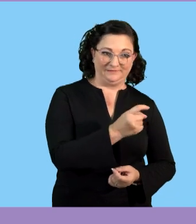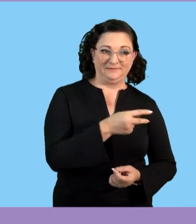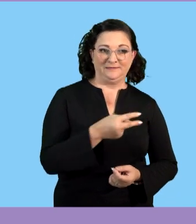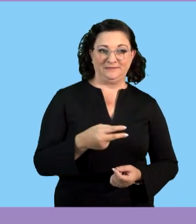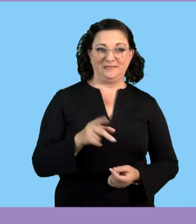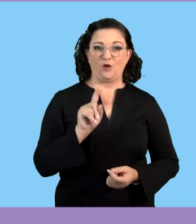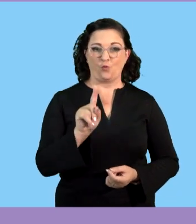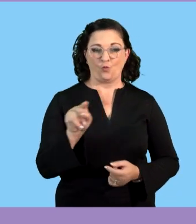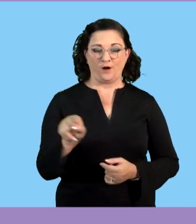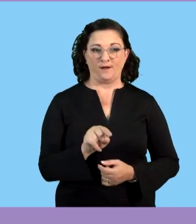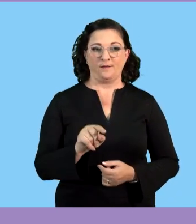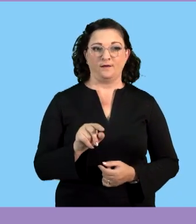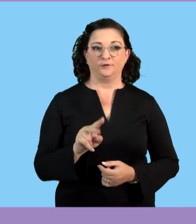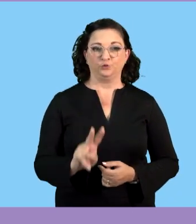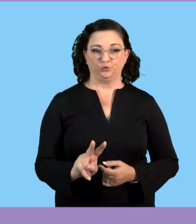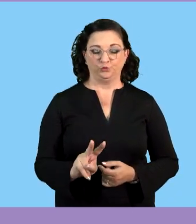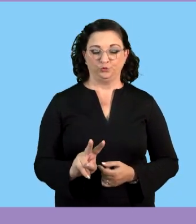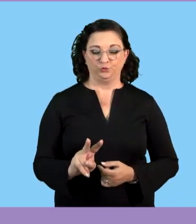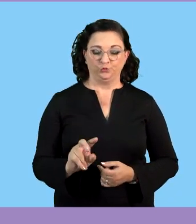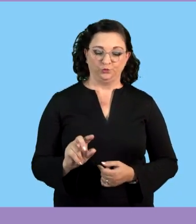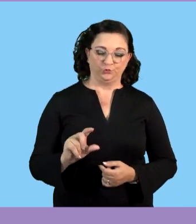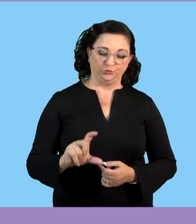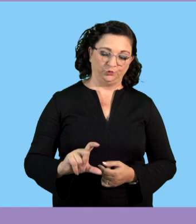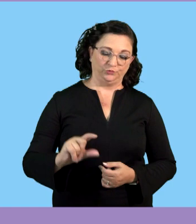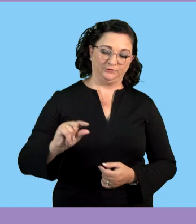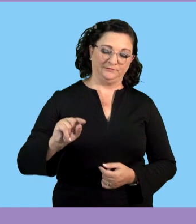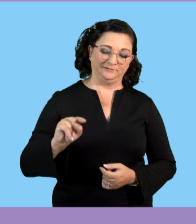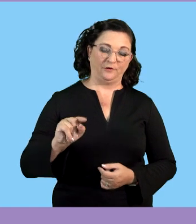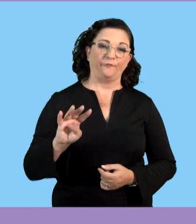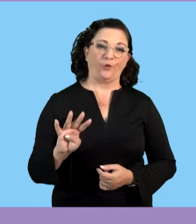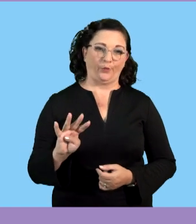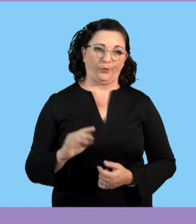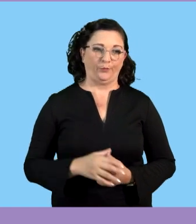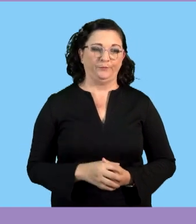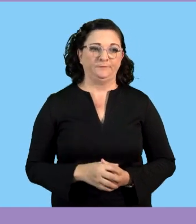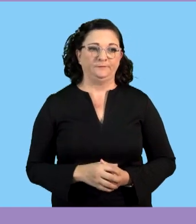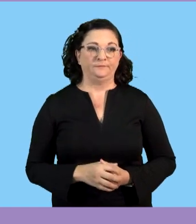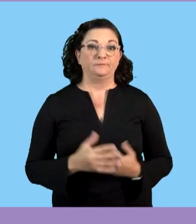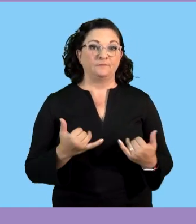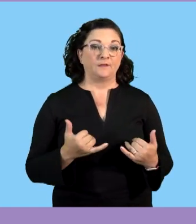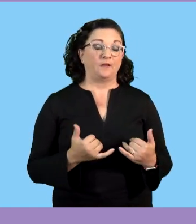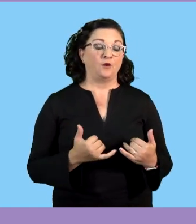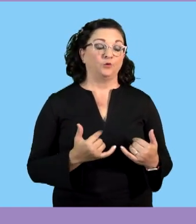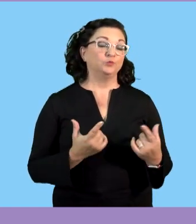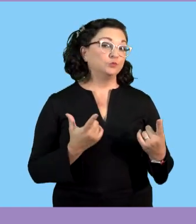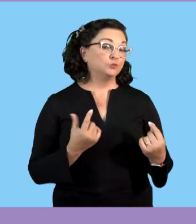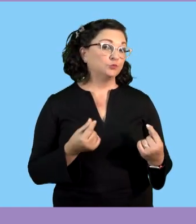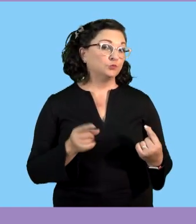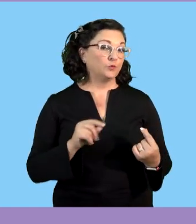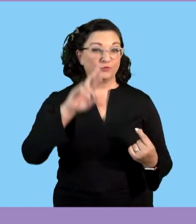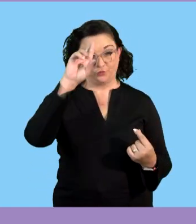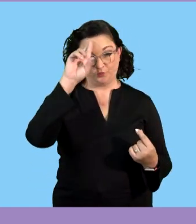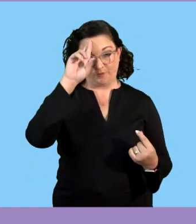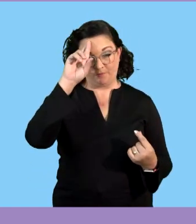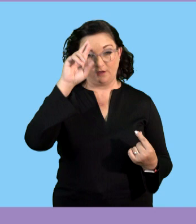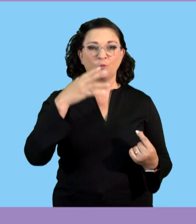as 1 divided by 2 exponent 4. Now, using our exponent laws, we are now